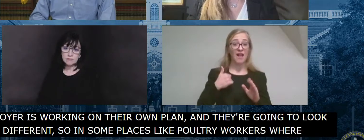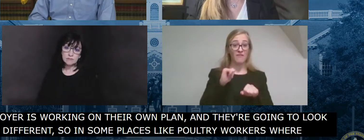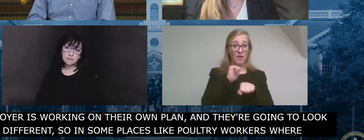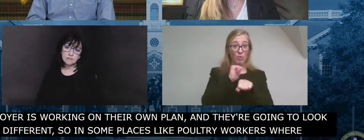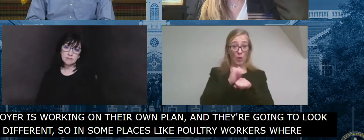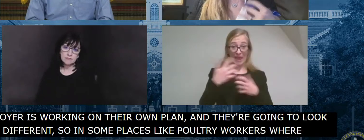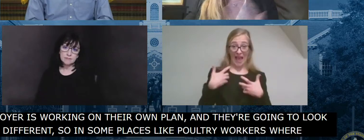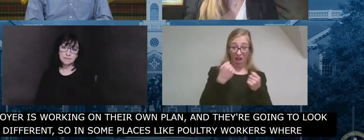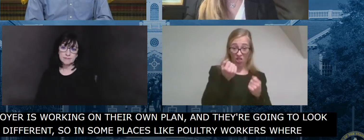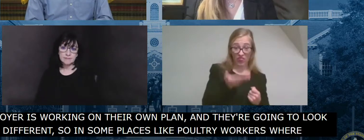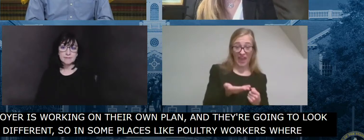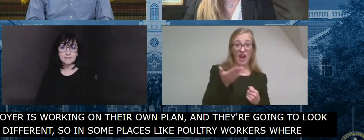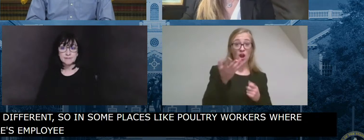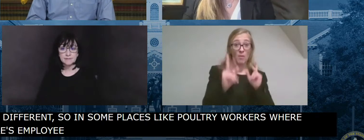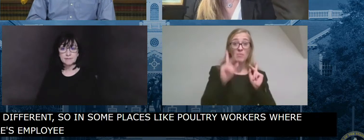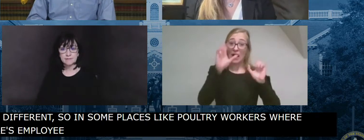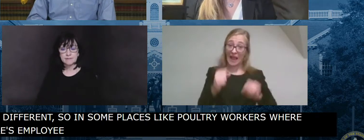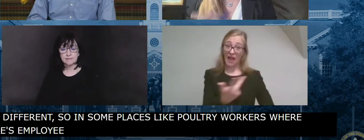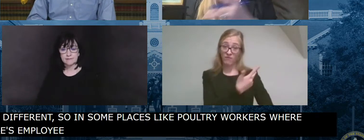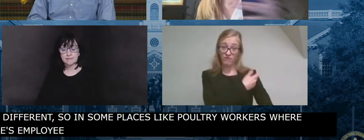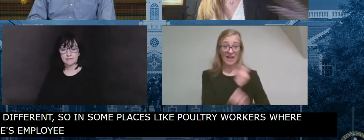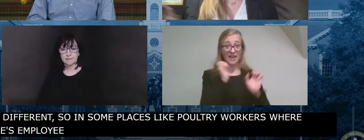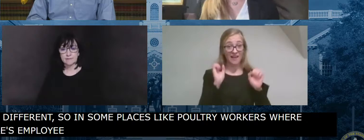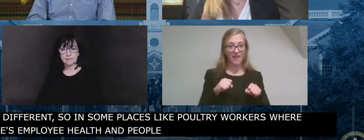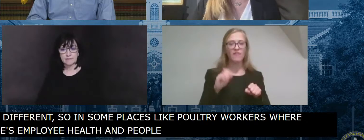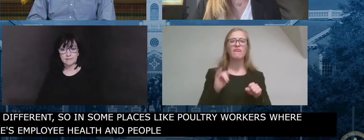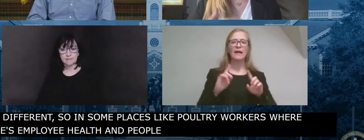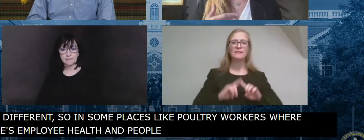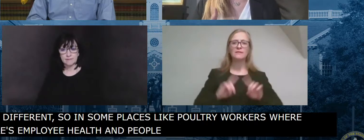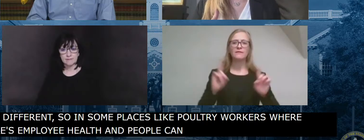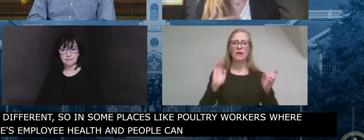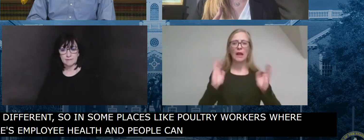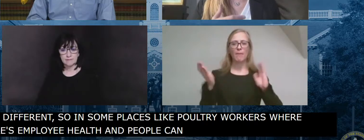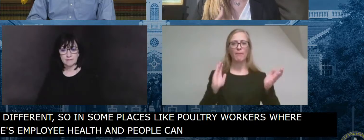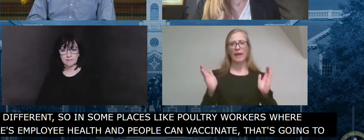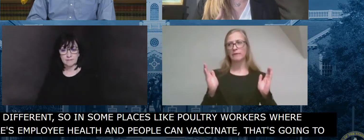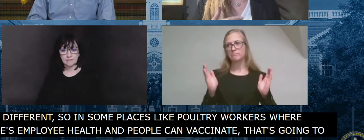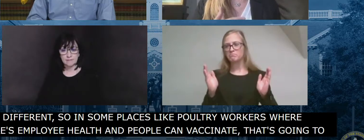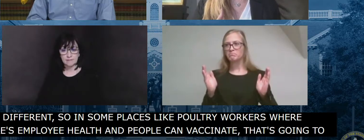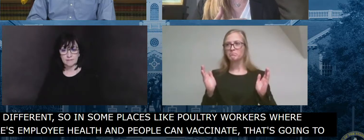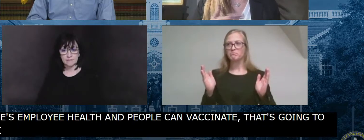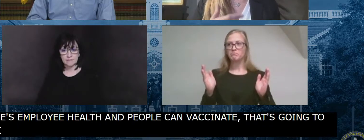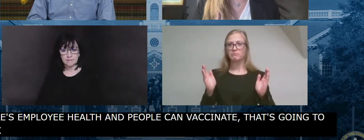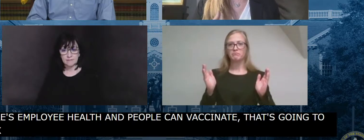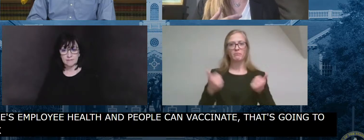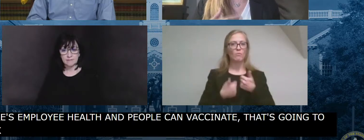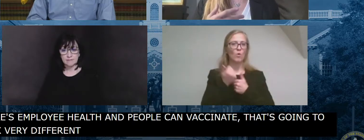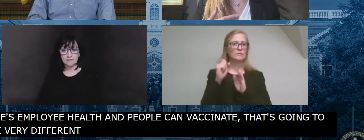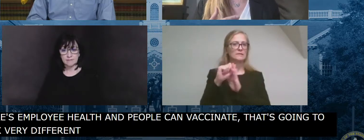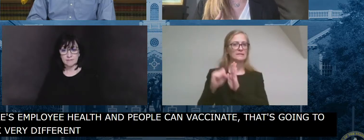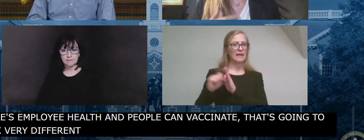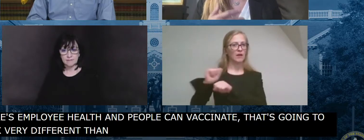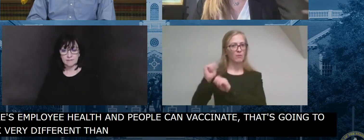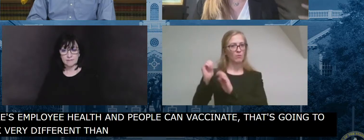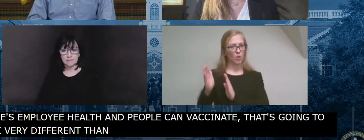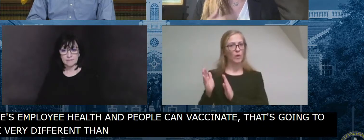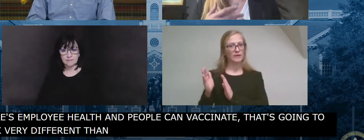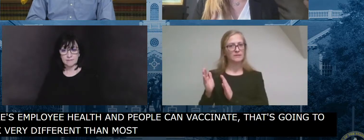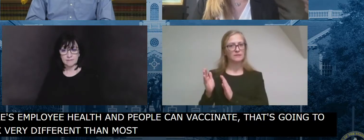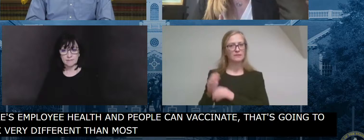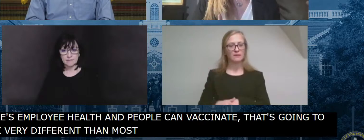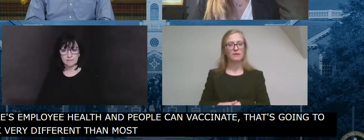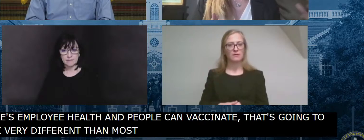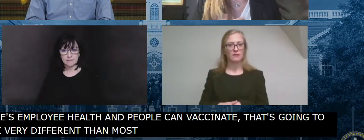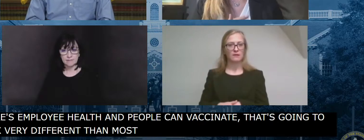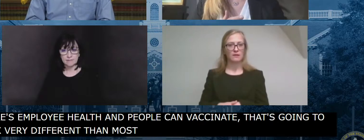people who can vaccinate, that's going to look very different than for most state employees, where